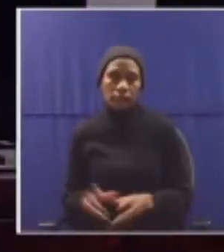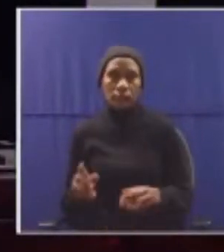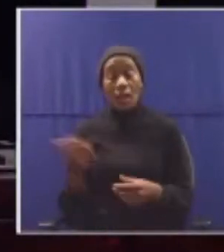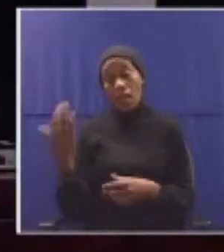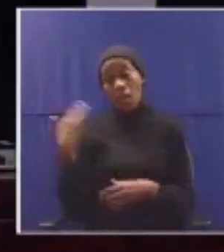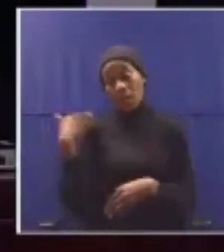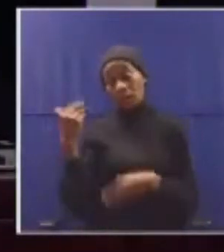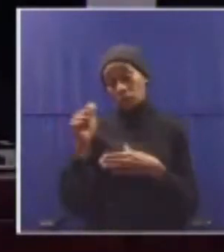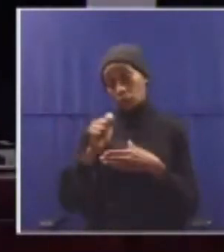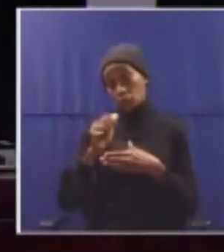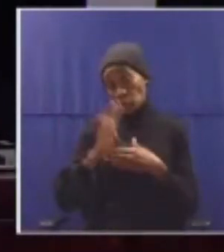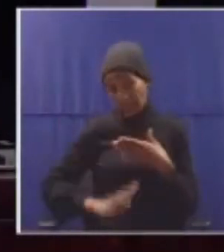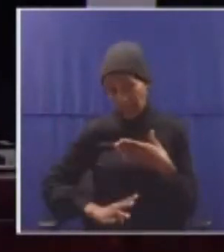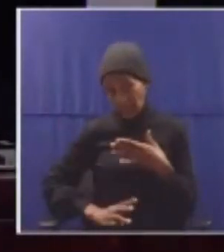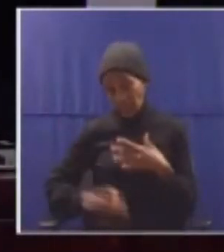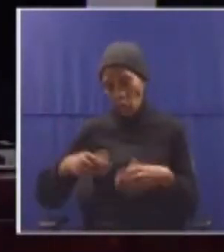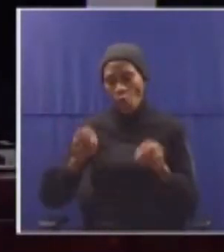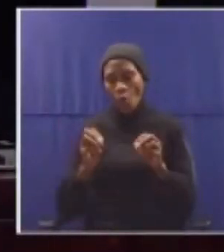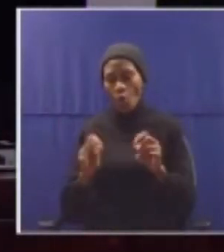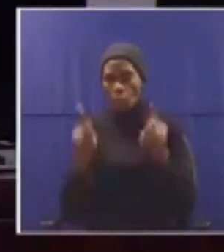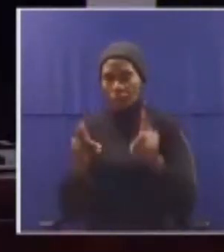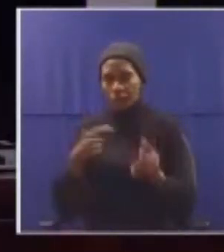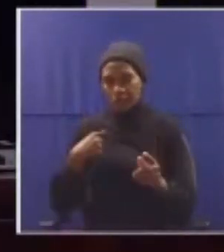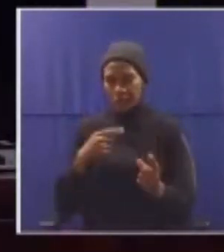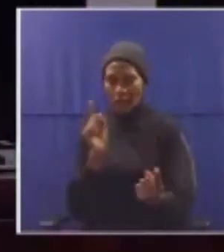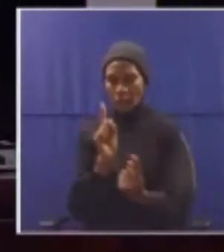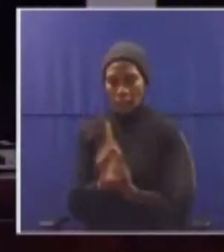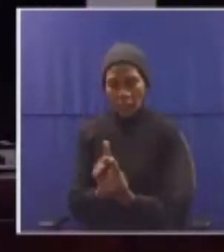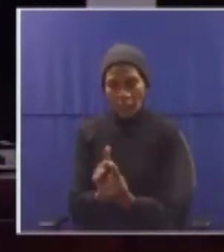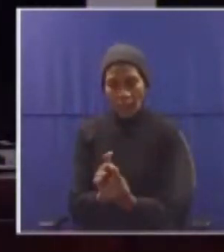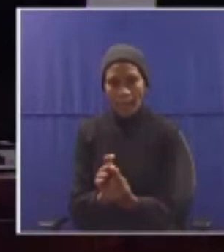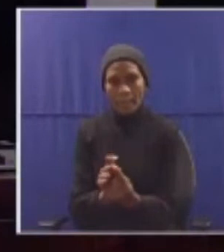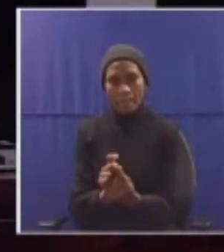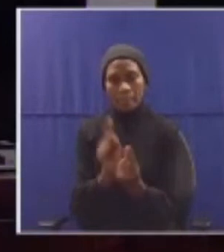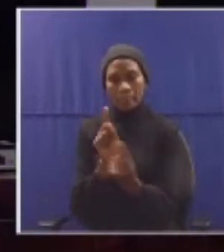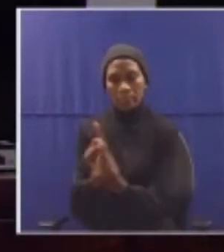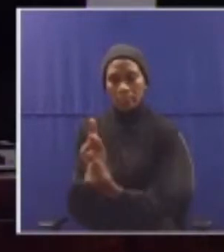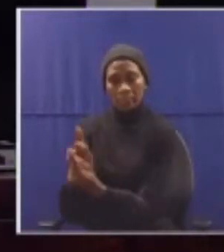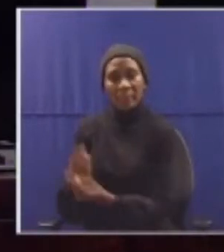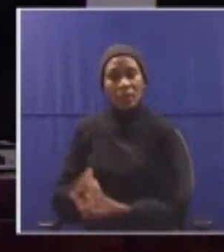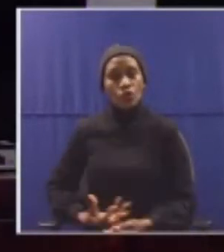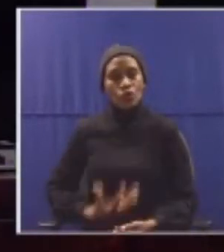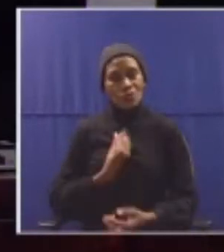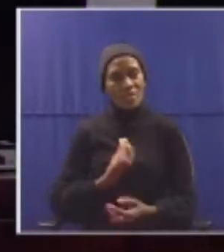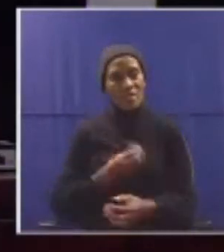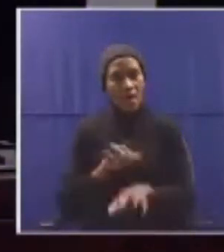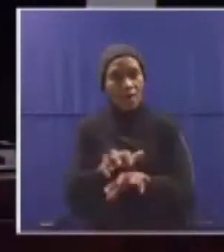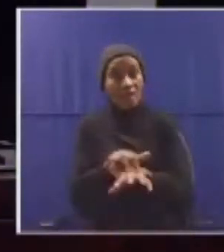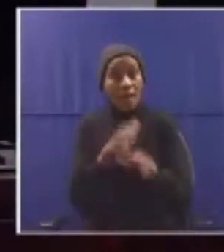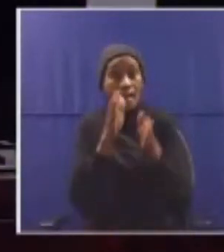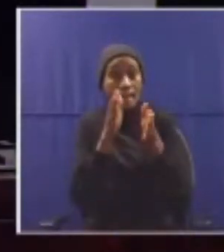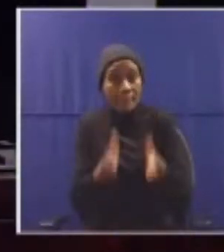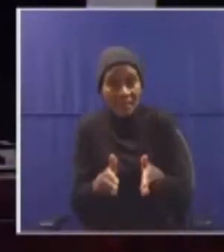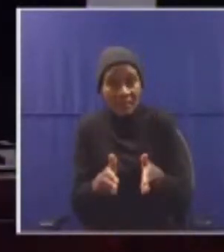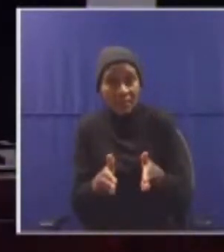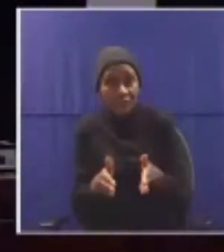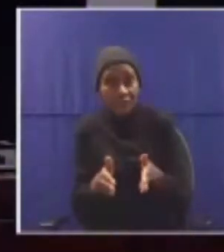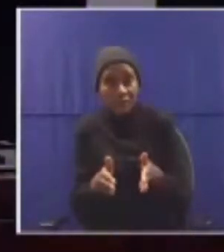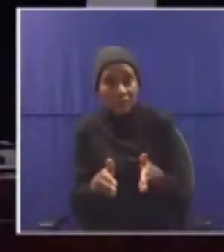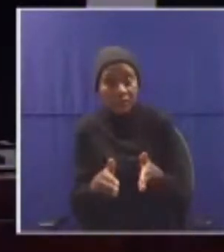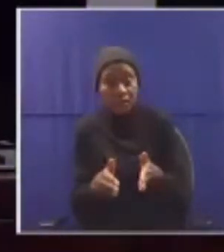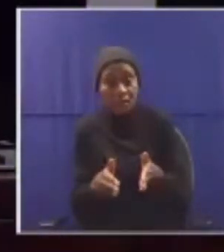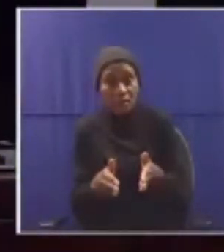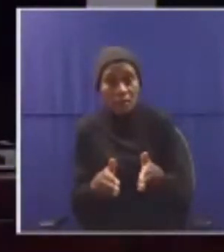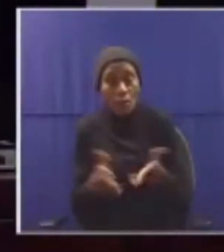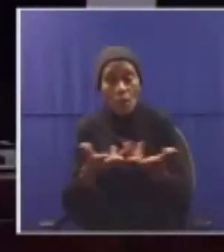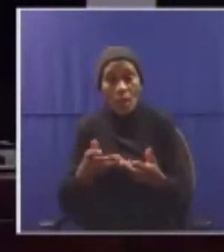Last week, we had an opportunity to engage directly with young and emerging farmers at the Sedera College of